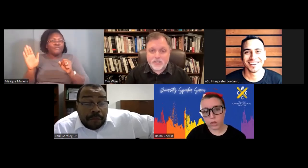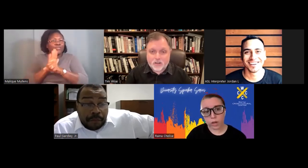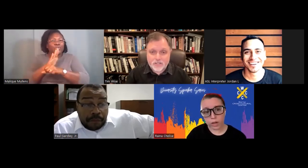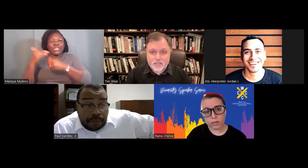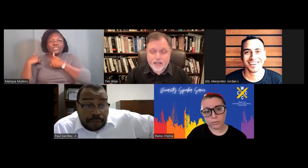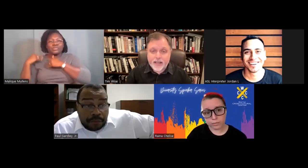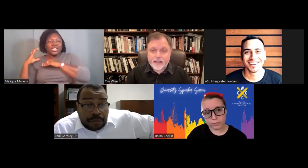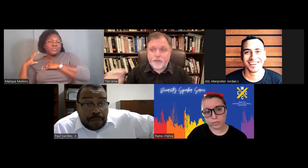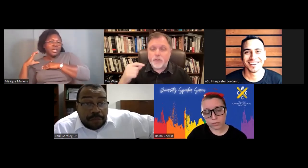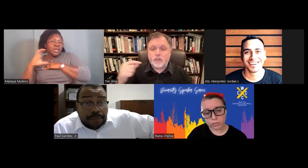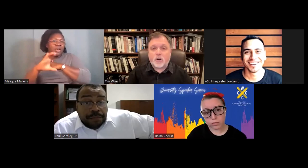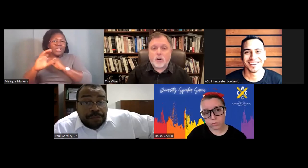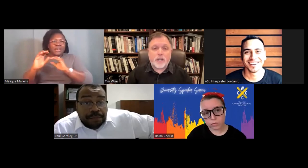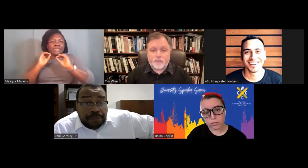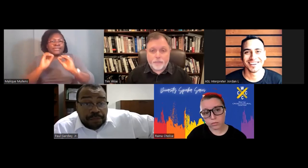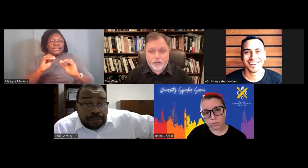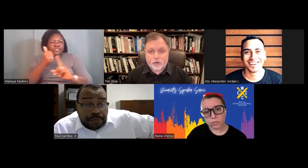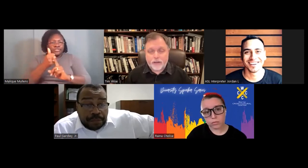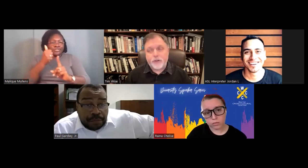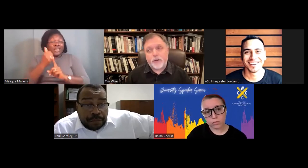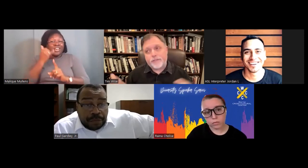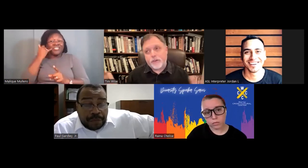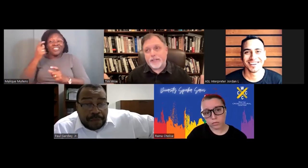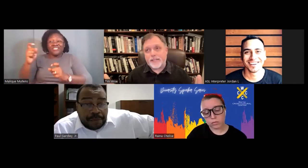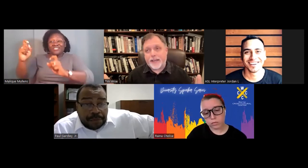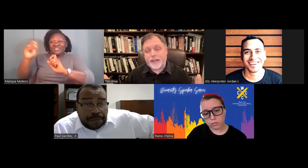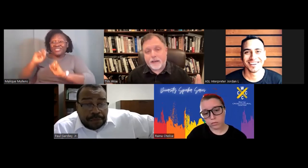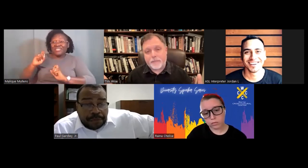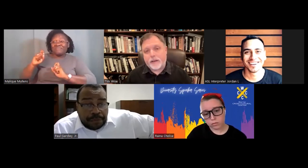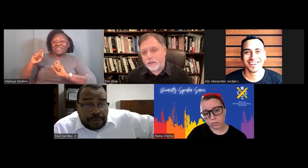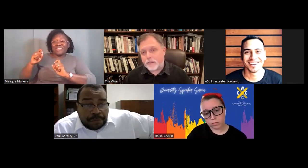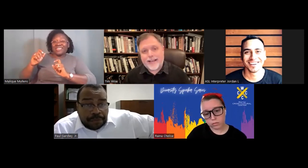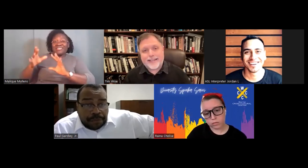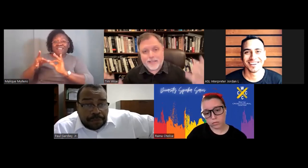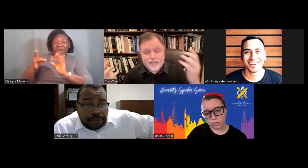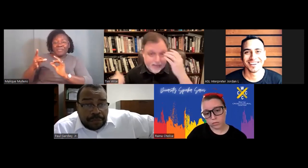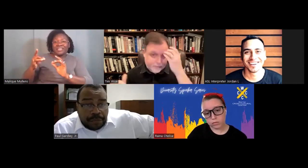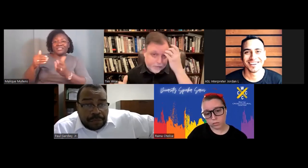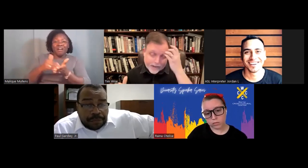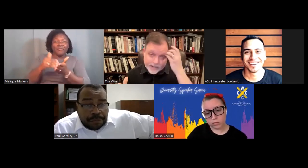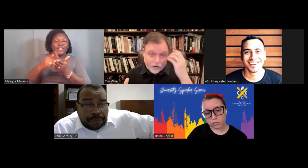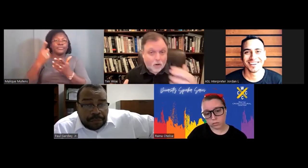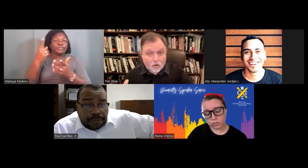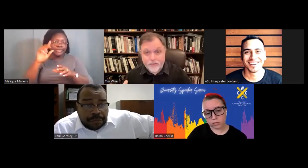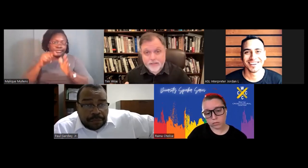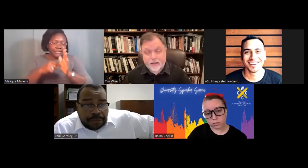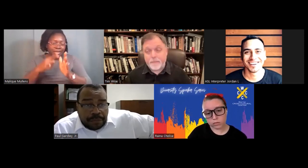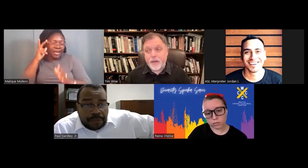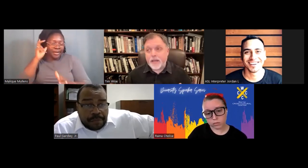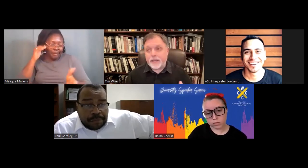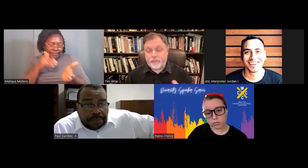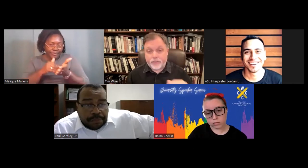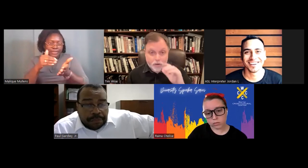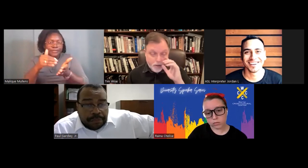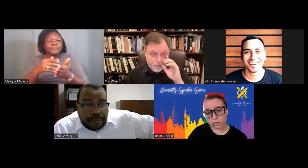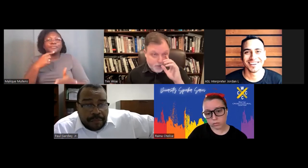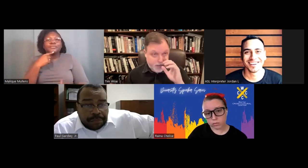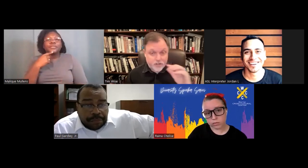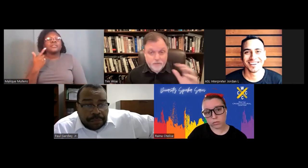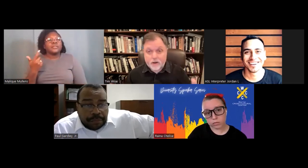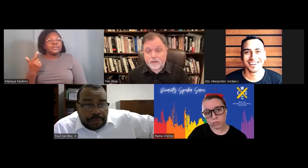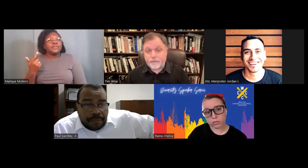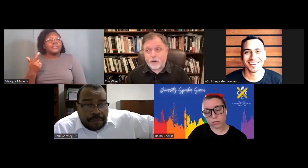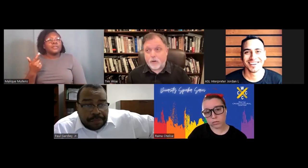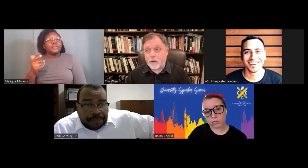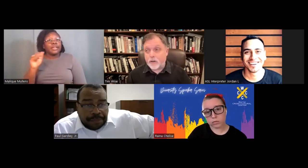that's exhausting. If you're the target of micro, if you're, let's say, I mean, a classic example, and I hear it all the time, is, you know,